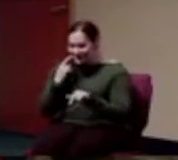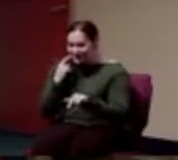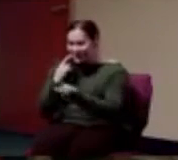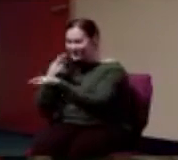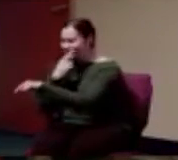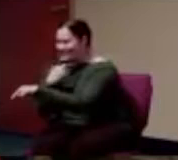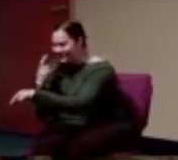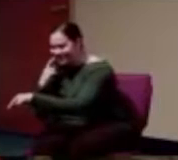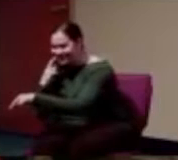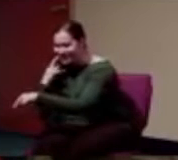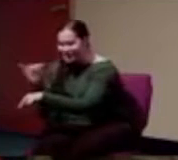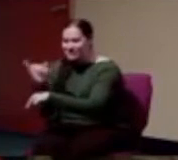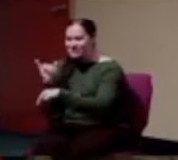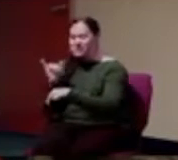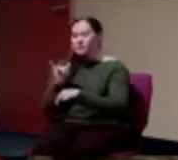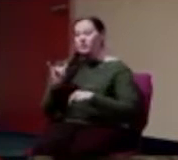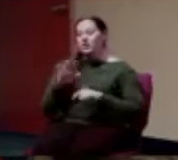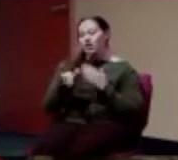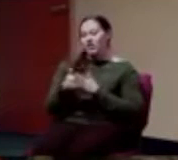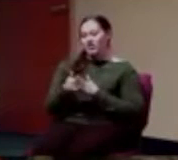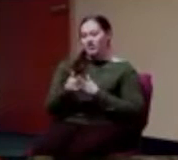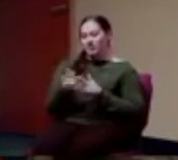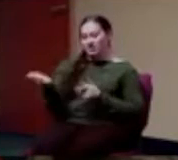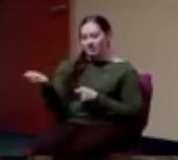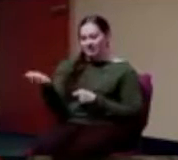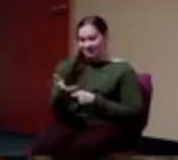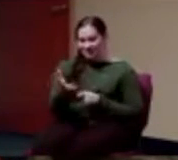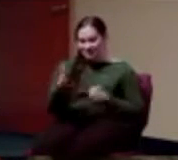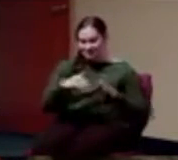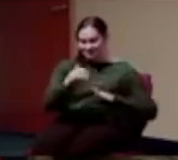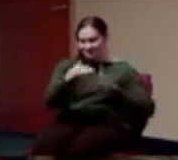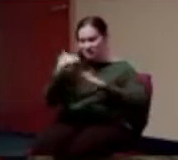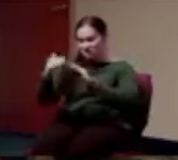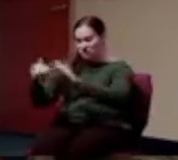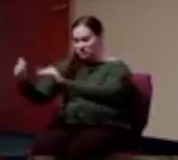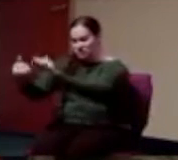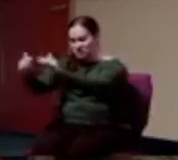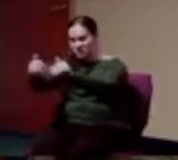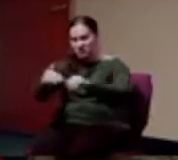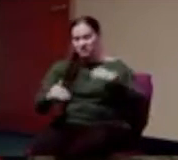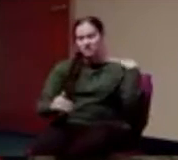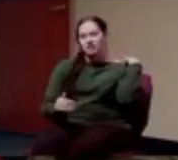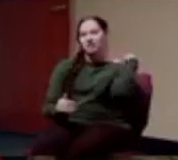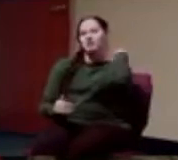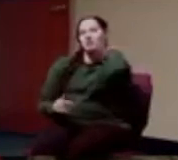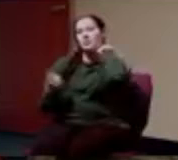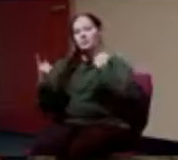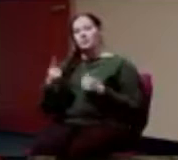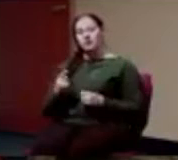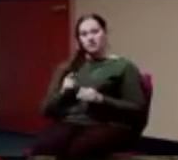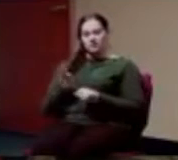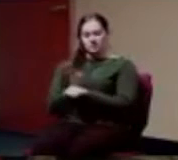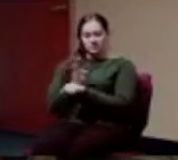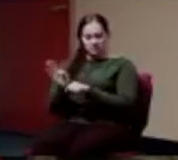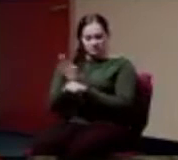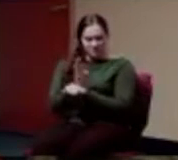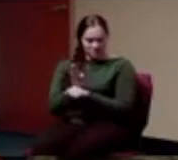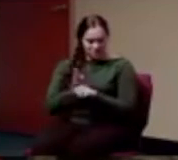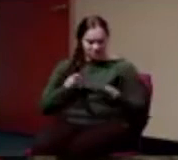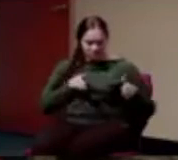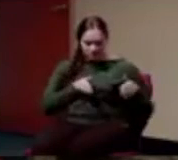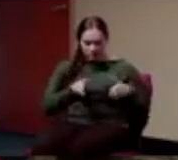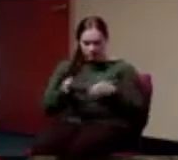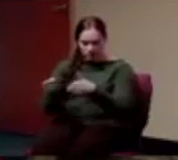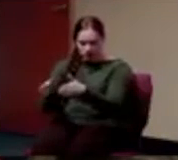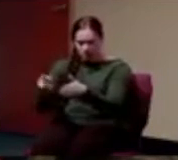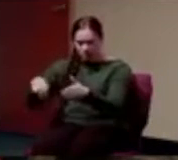are. And I remember seeing in one of the busy streets that we had to cross, it was a lot of people there. I remember seeing a